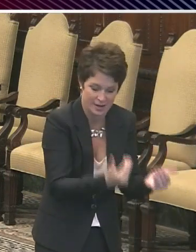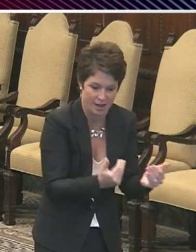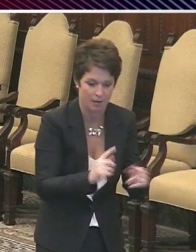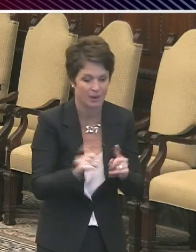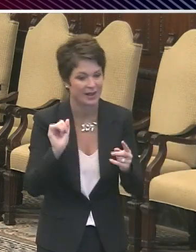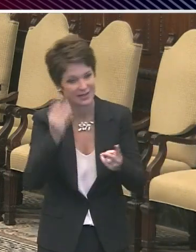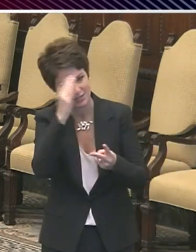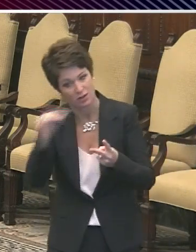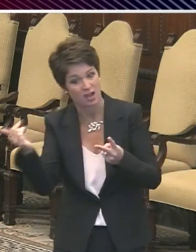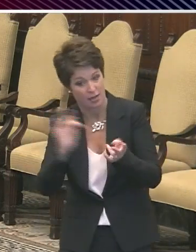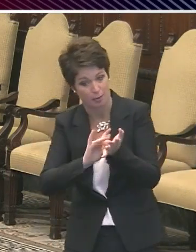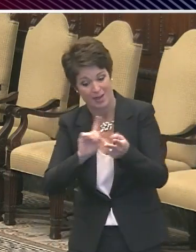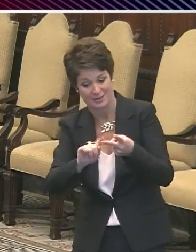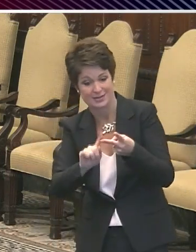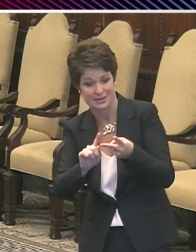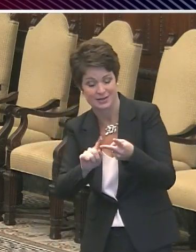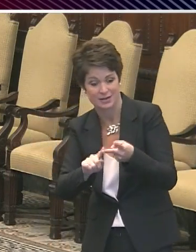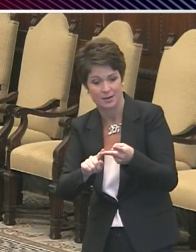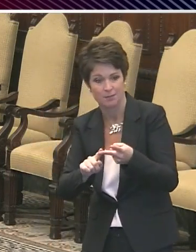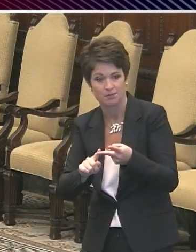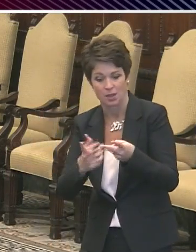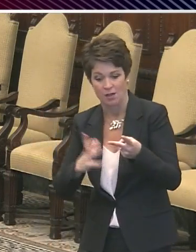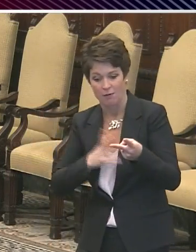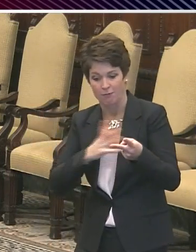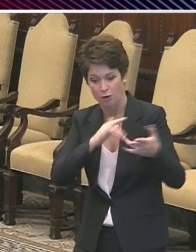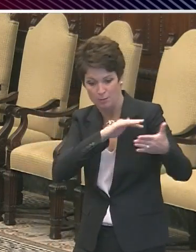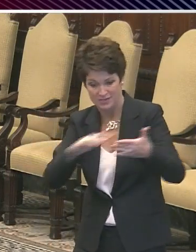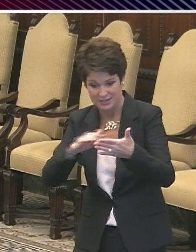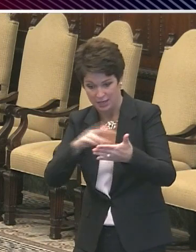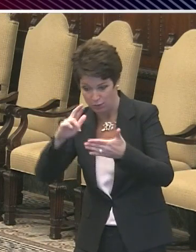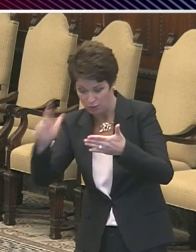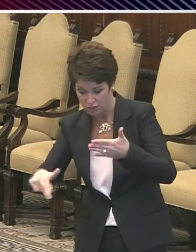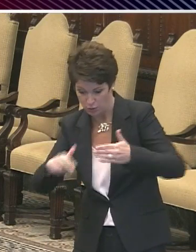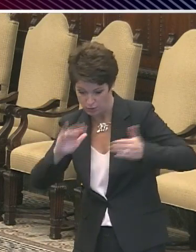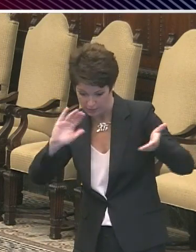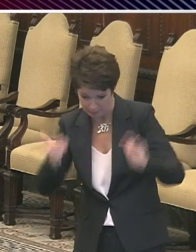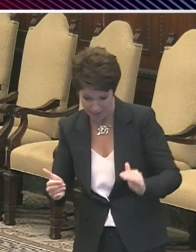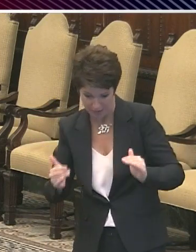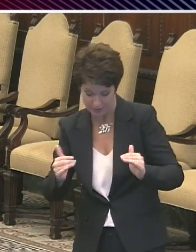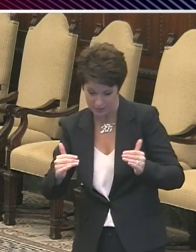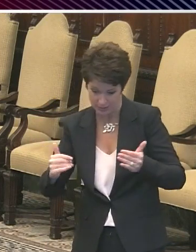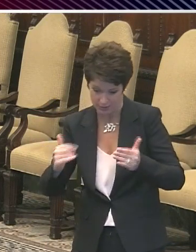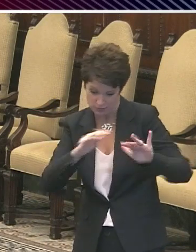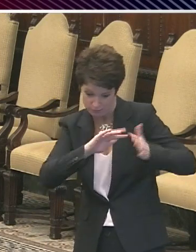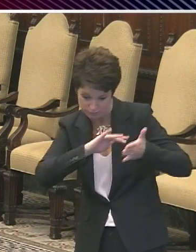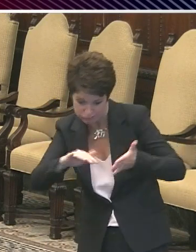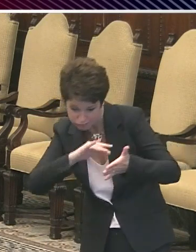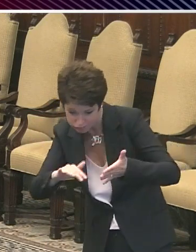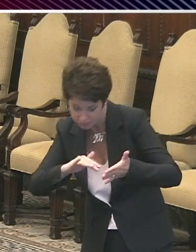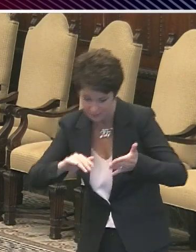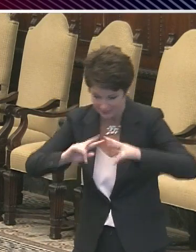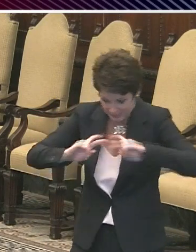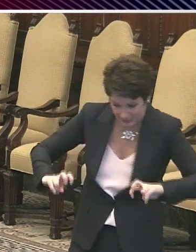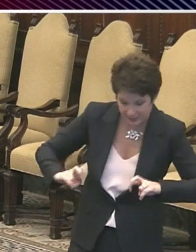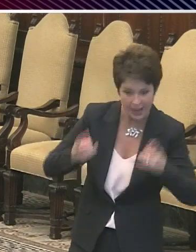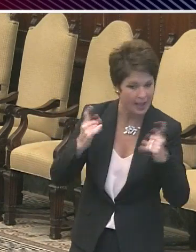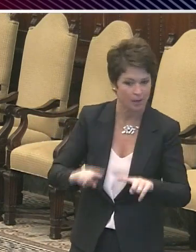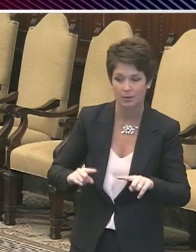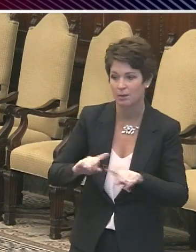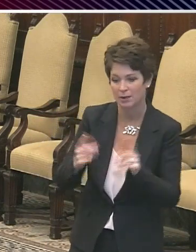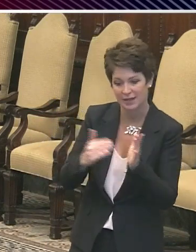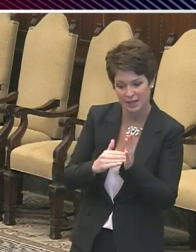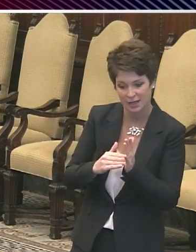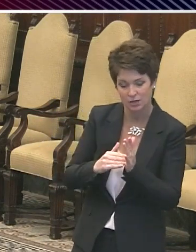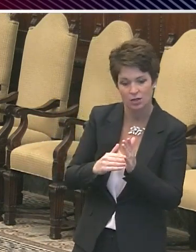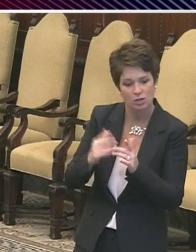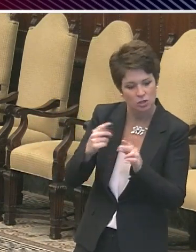remdesivir, we haven't seen the formal studies on that, but the information we have received from the FDA is that the study showed a